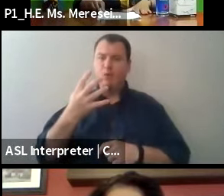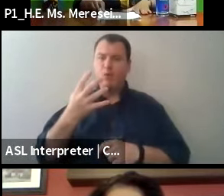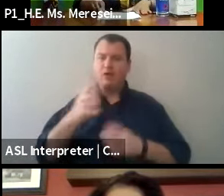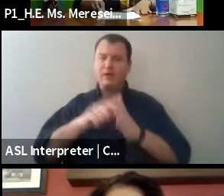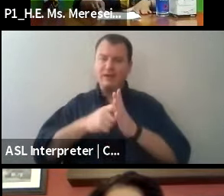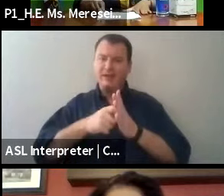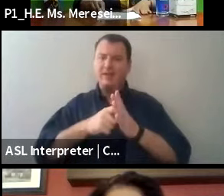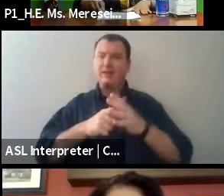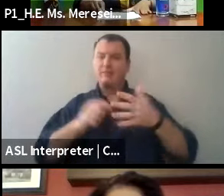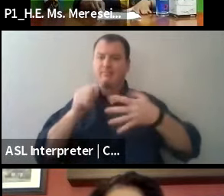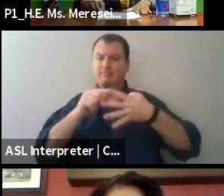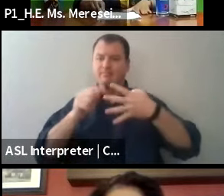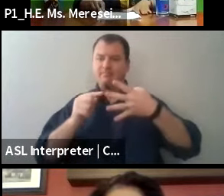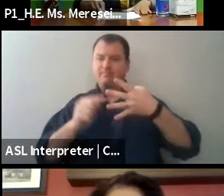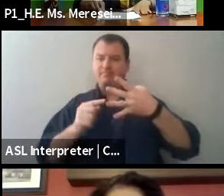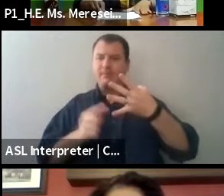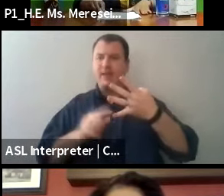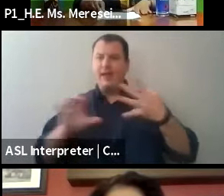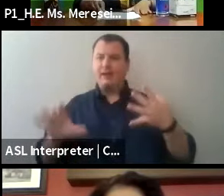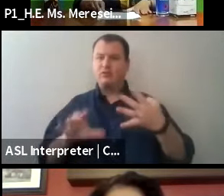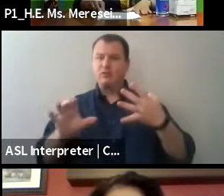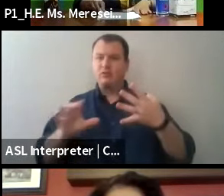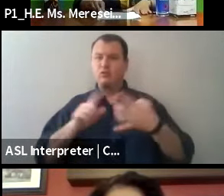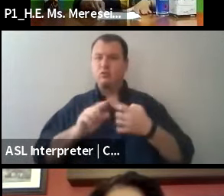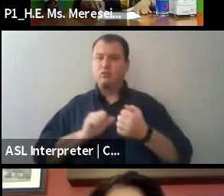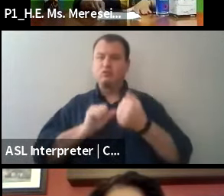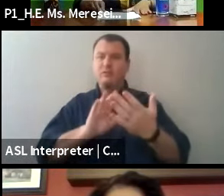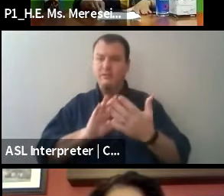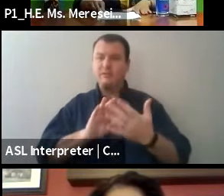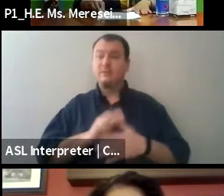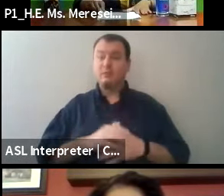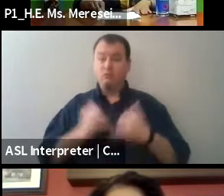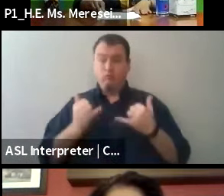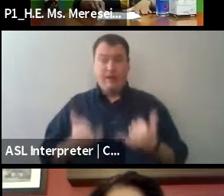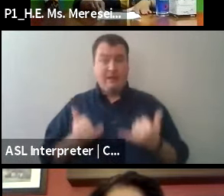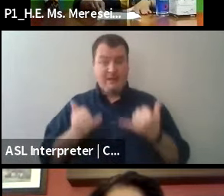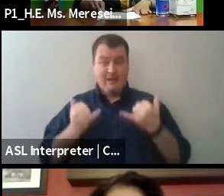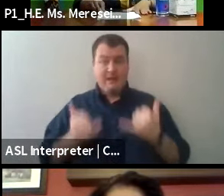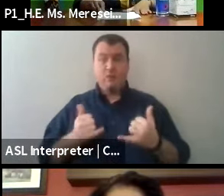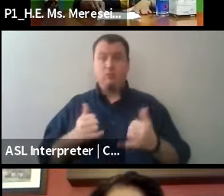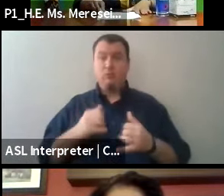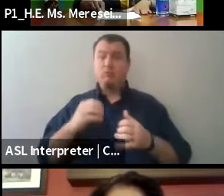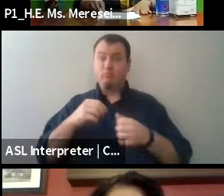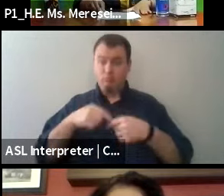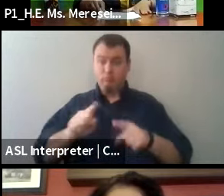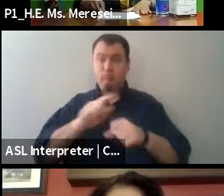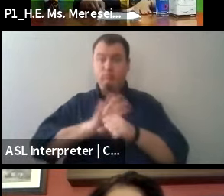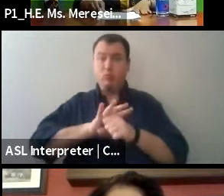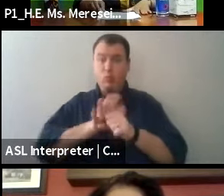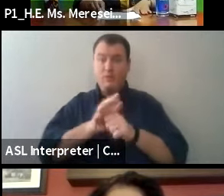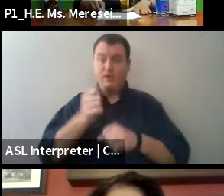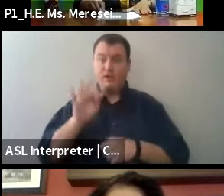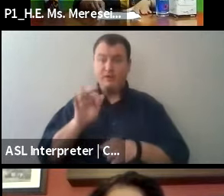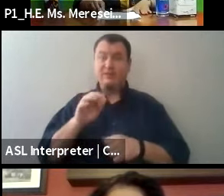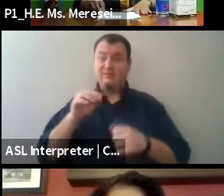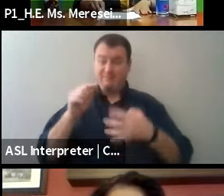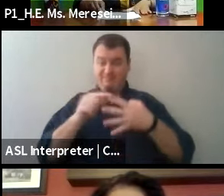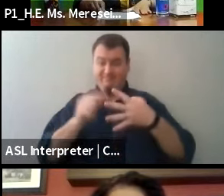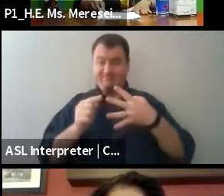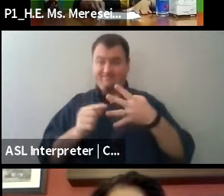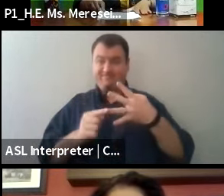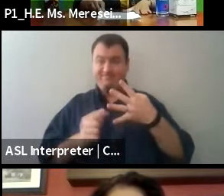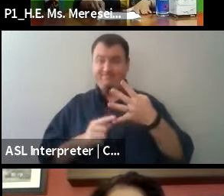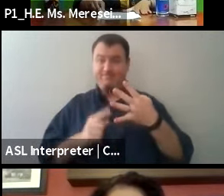levers of action to address gender-based violence right now in COVID-19. These levers are to